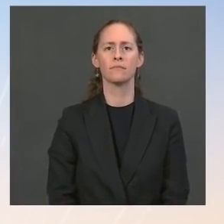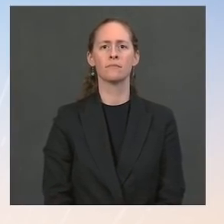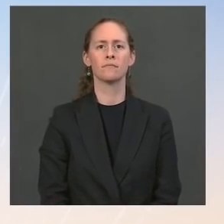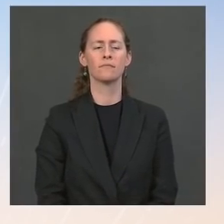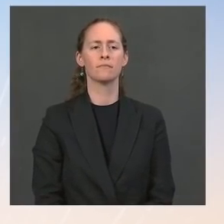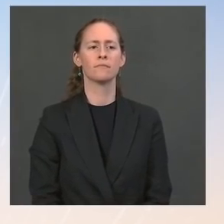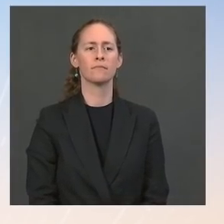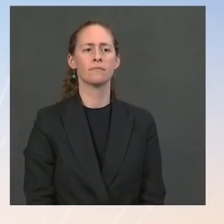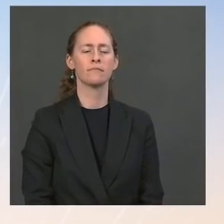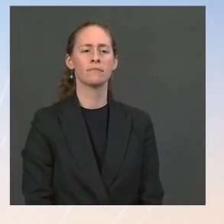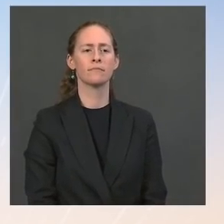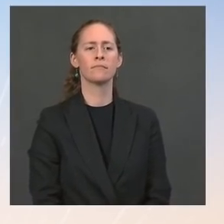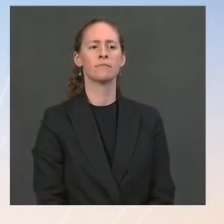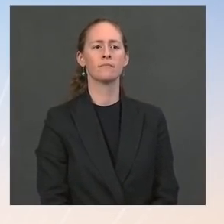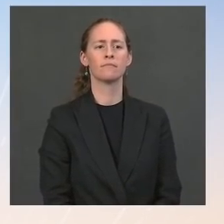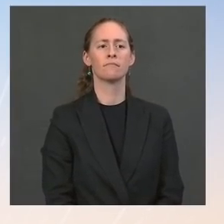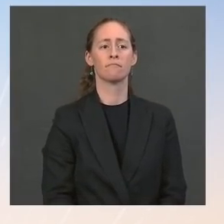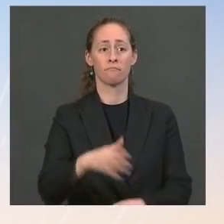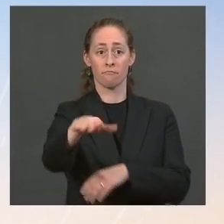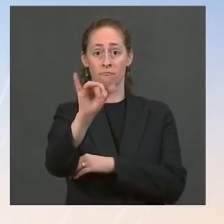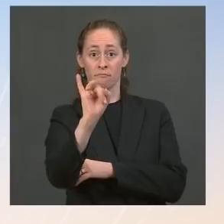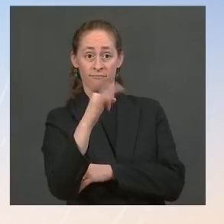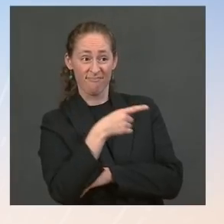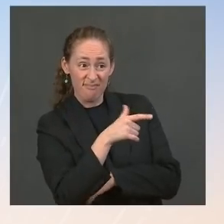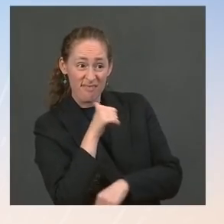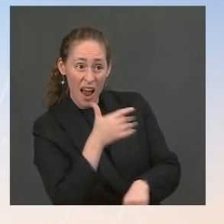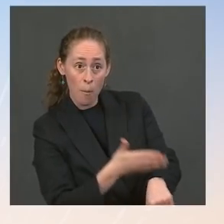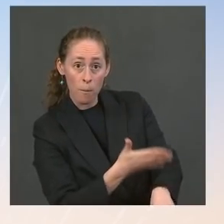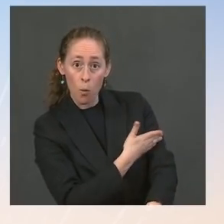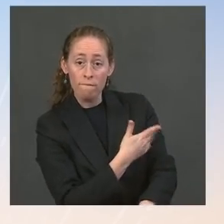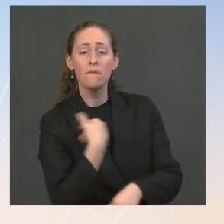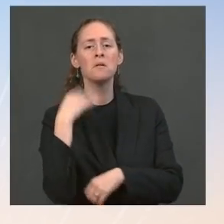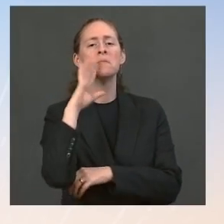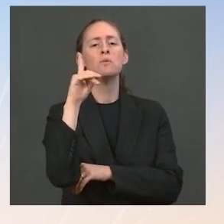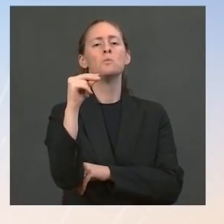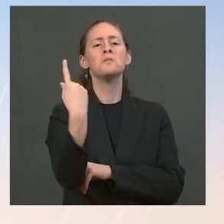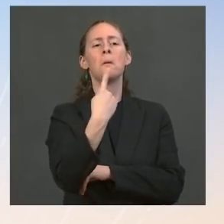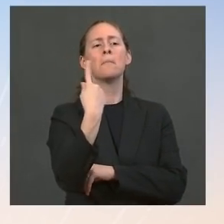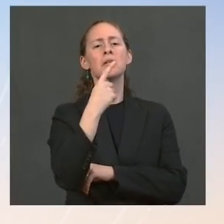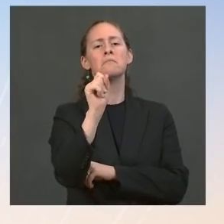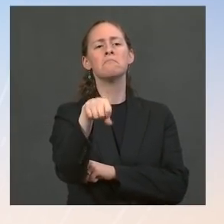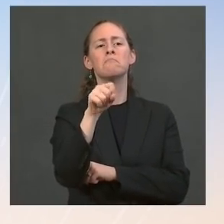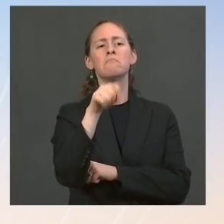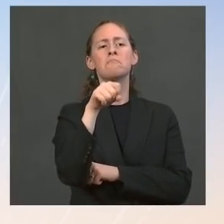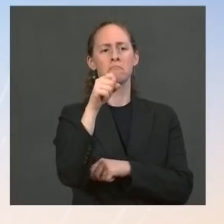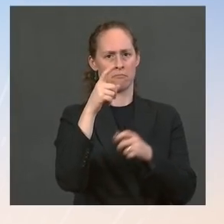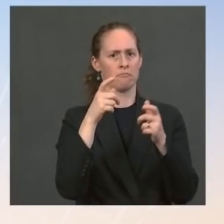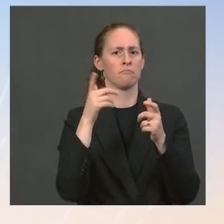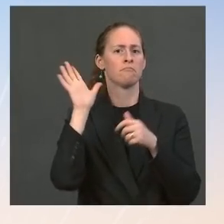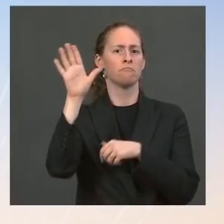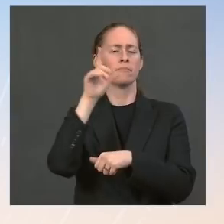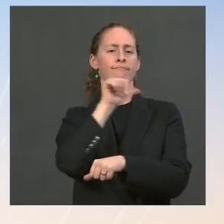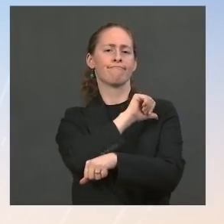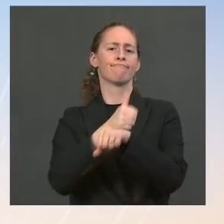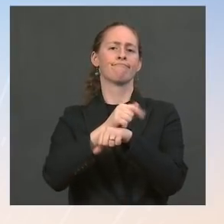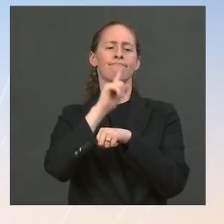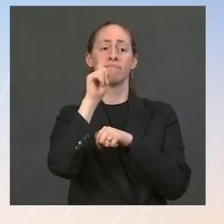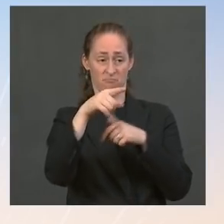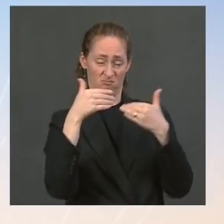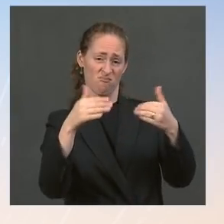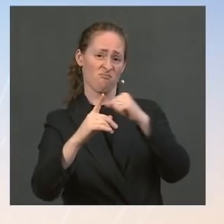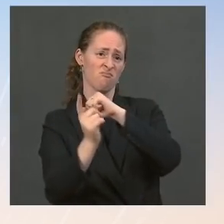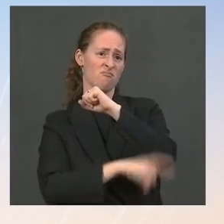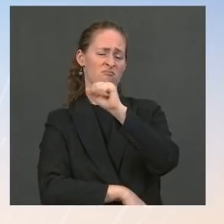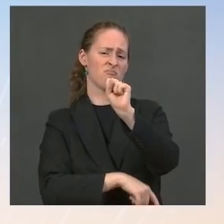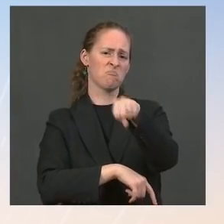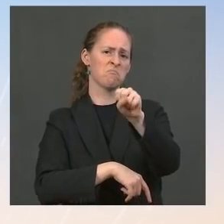we will. We're preparing to take aggressive action under this executive order to impose targeted sanctions against a range of individuals and